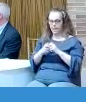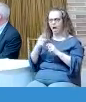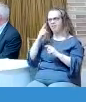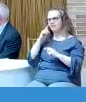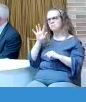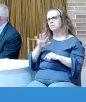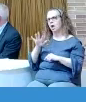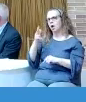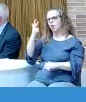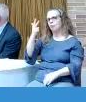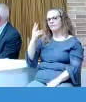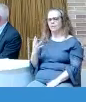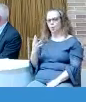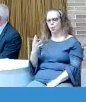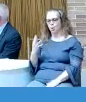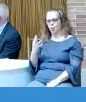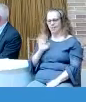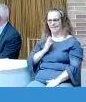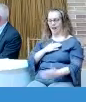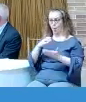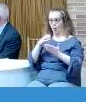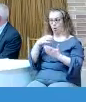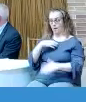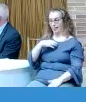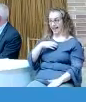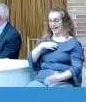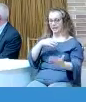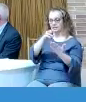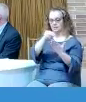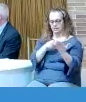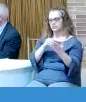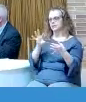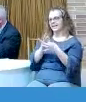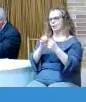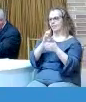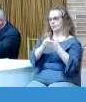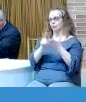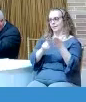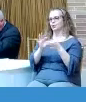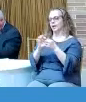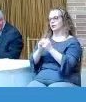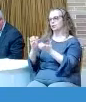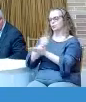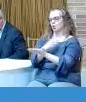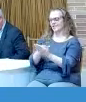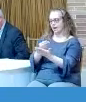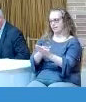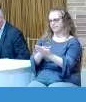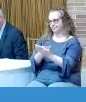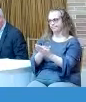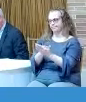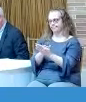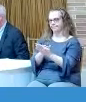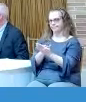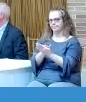three qus of the complaints that we get are about source of income discrimination a lot of it is